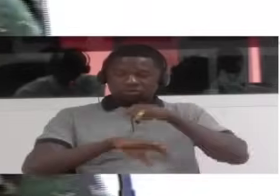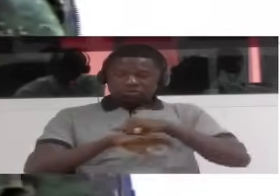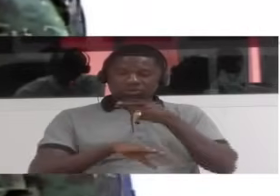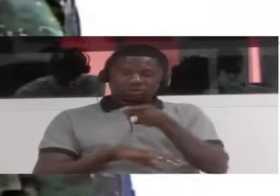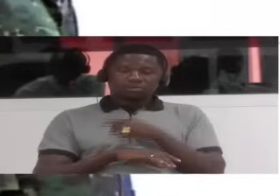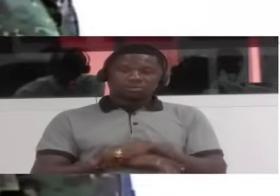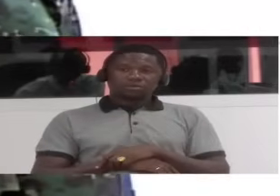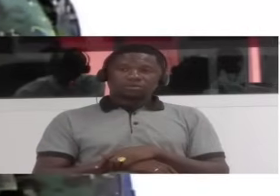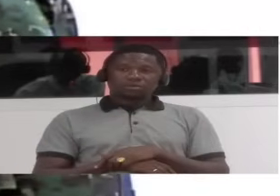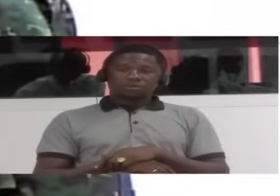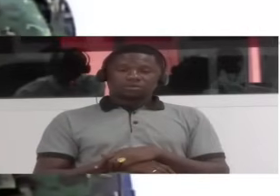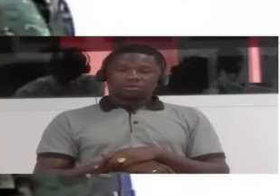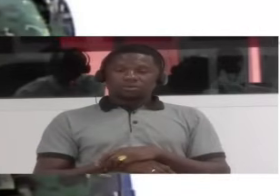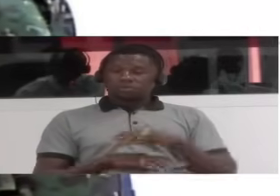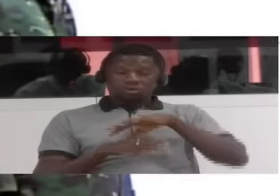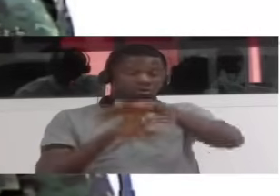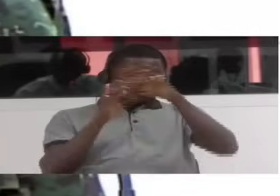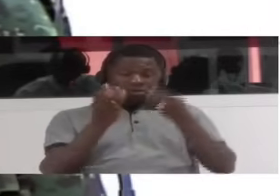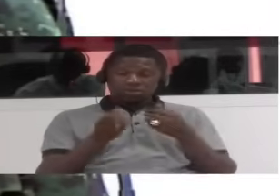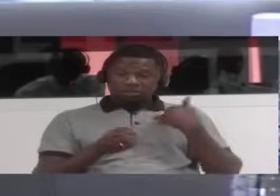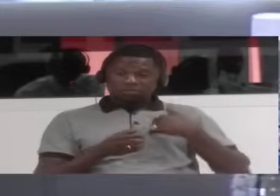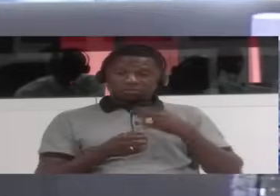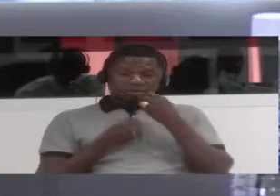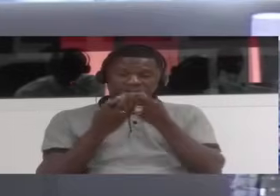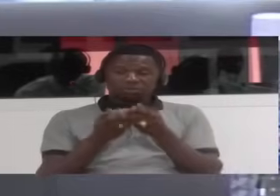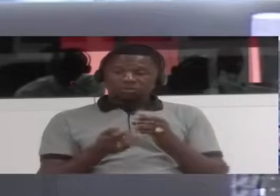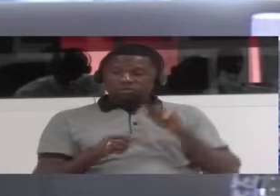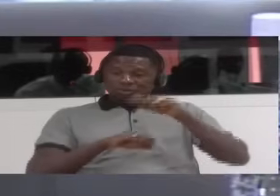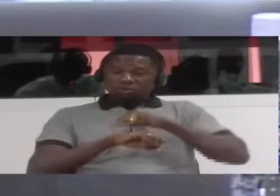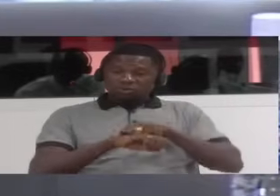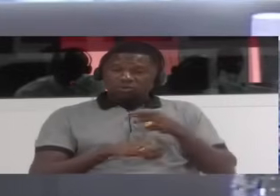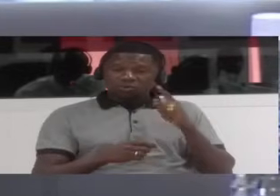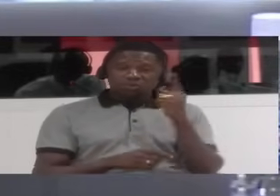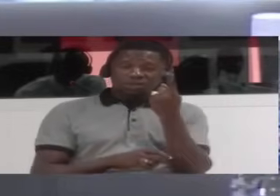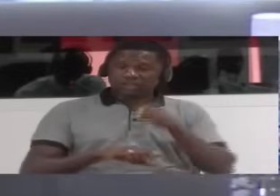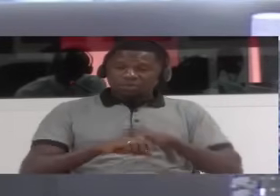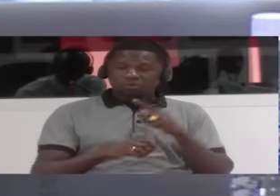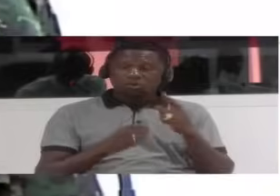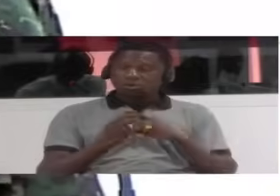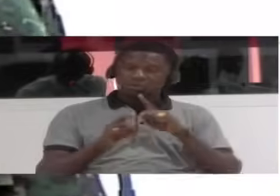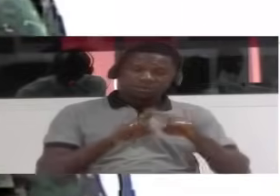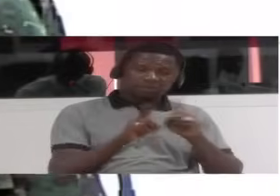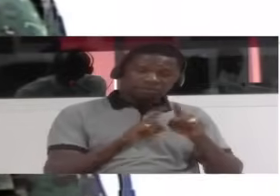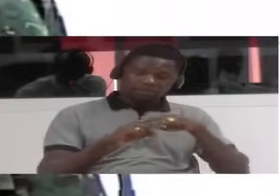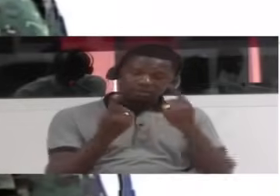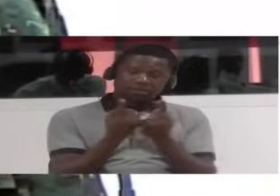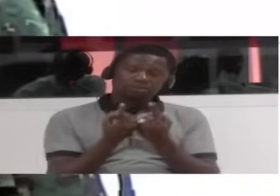him. Was he tortured only once or on several occasions? Anyway, I only attend